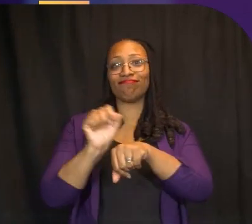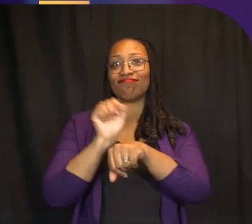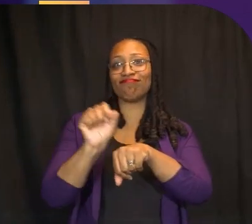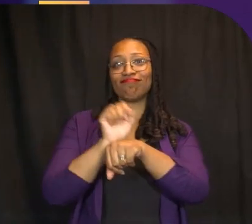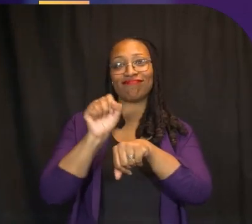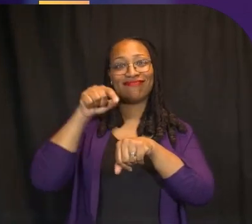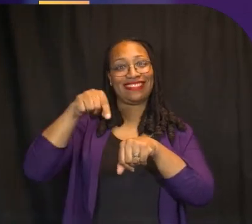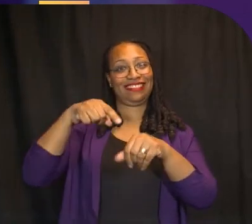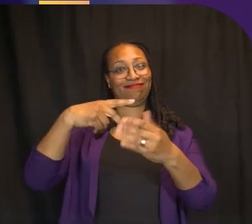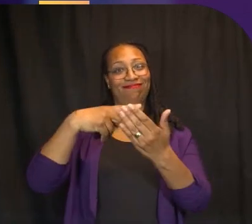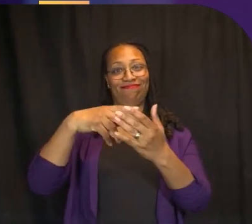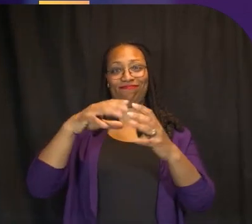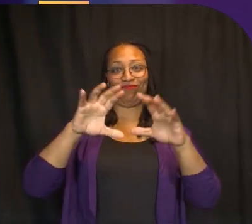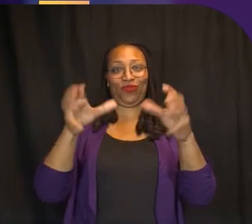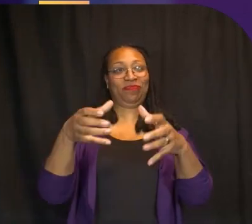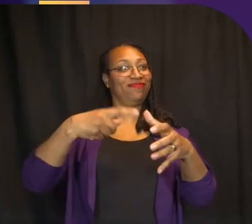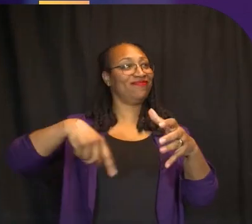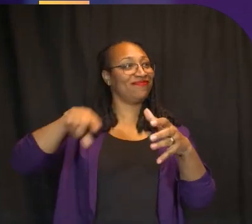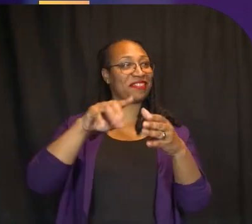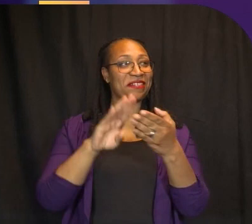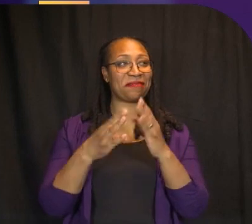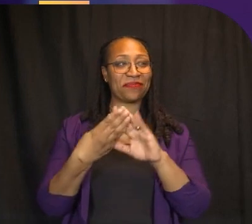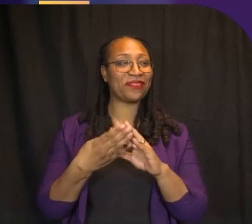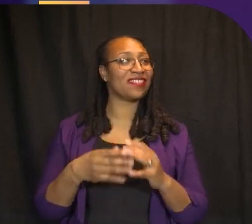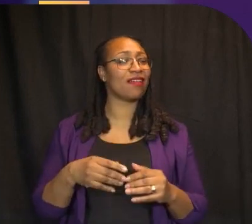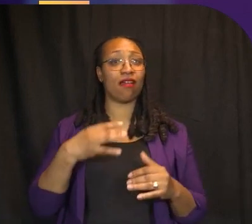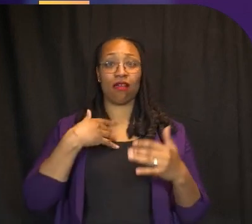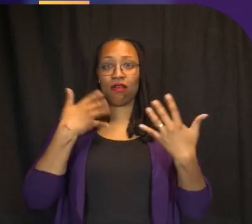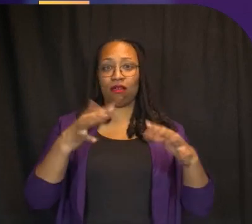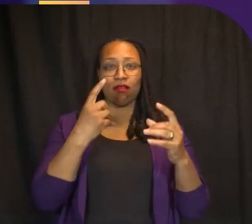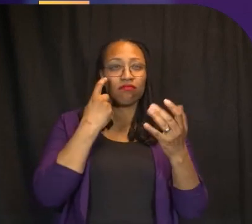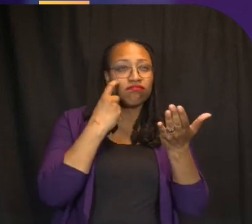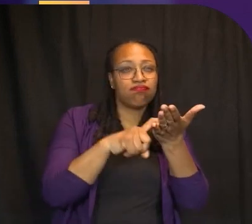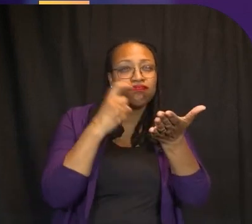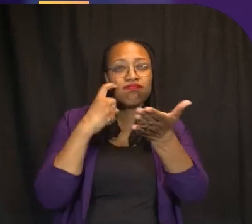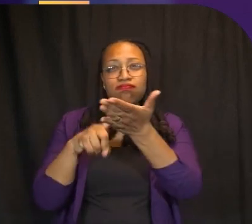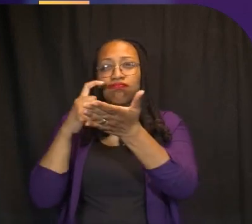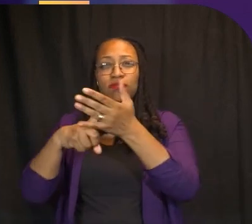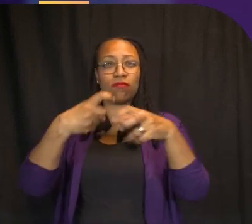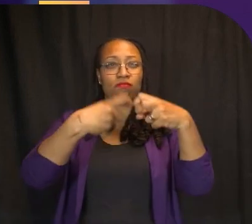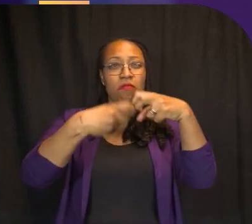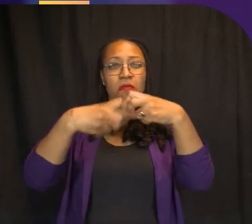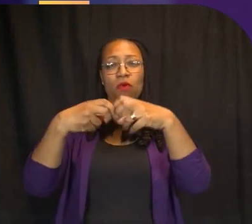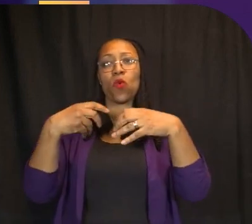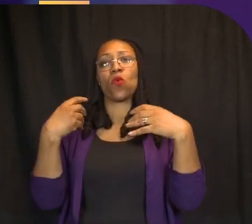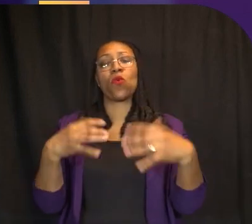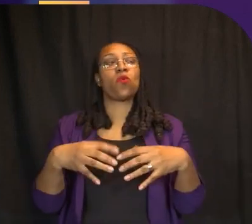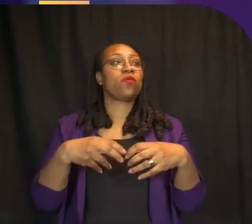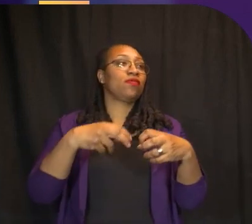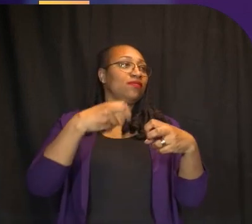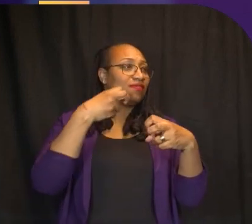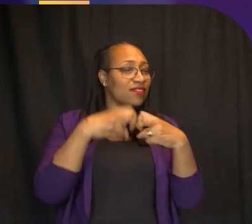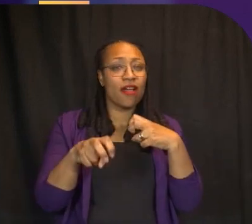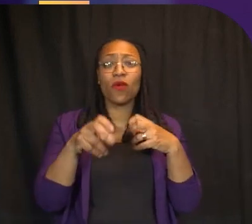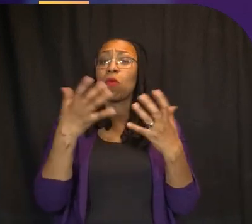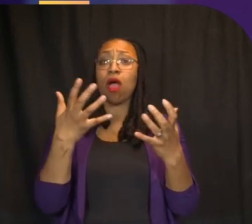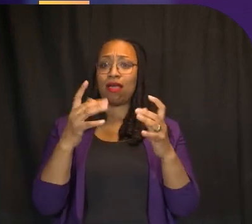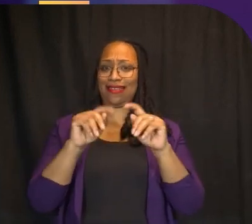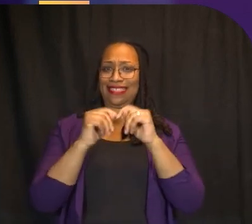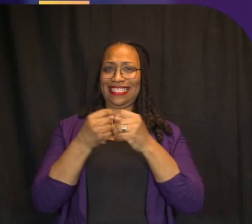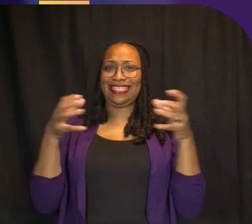here. We are steadfast in our commitment to convene, connect, and